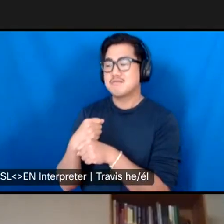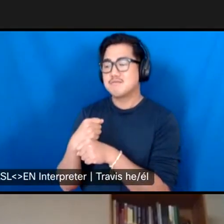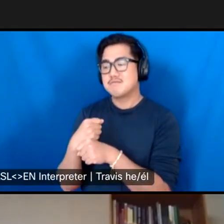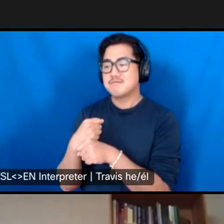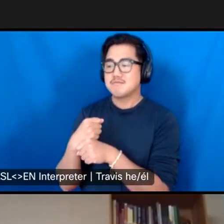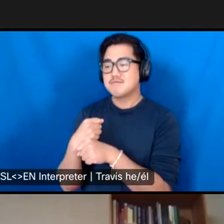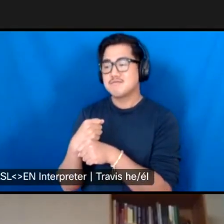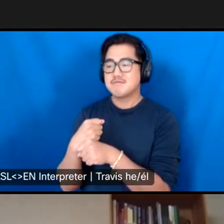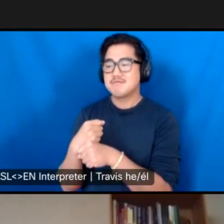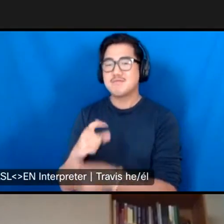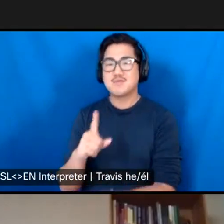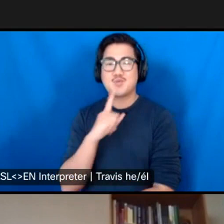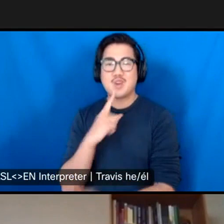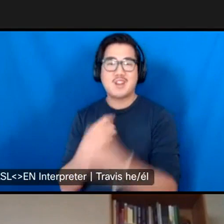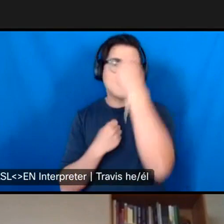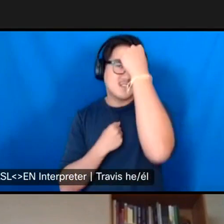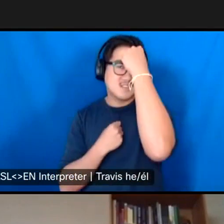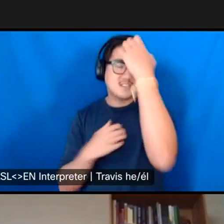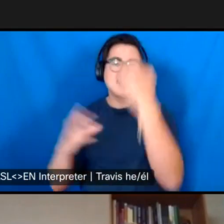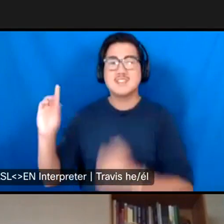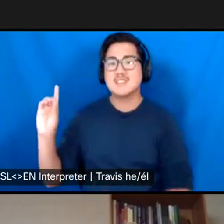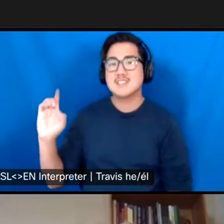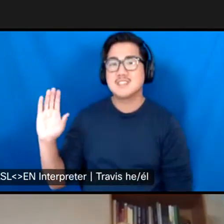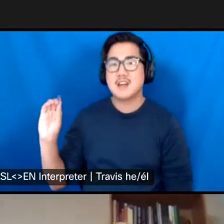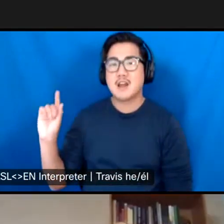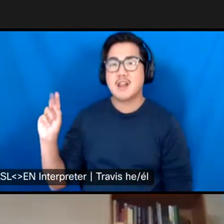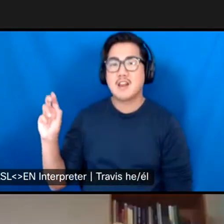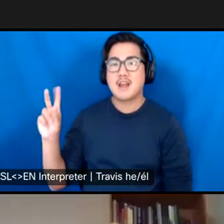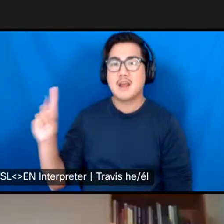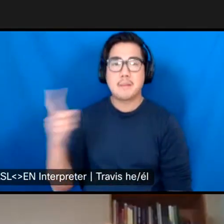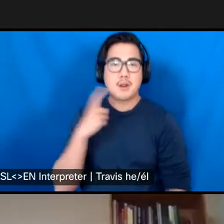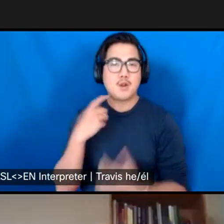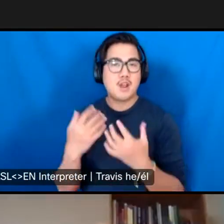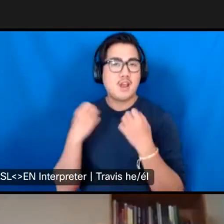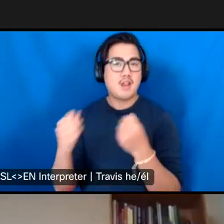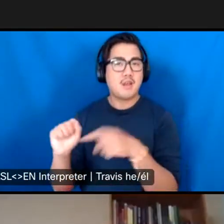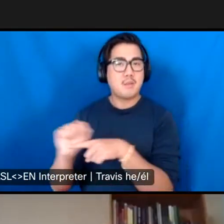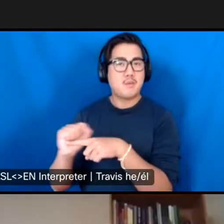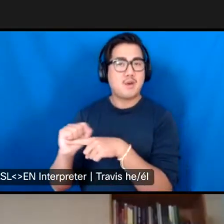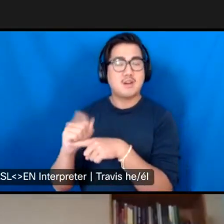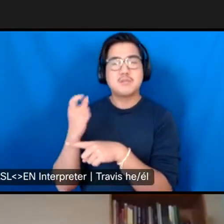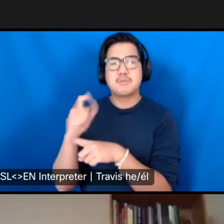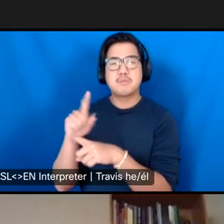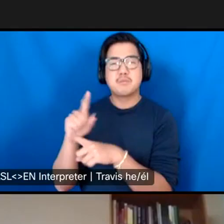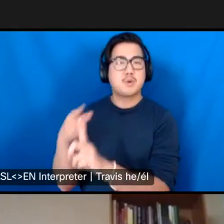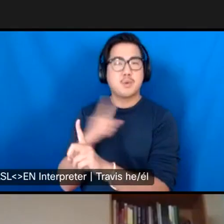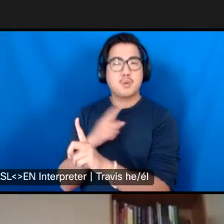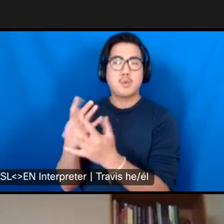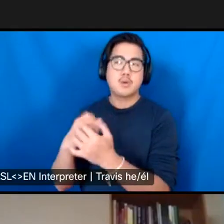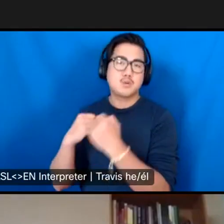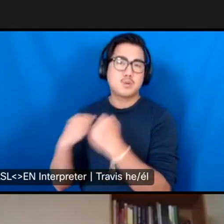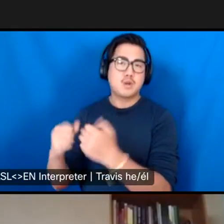ideally a decolonized mental health practice that is focused on strengthening communities